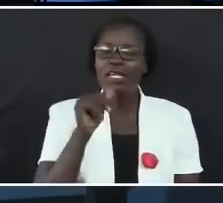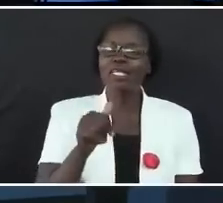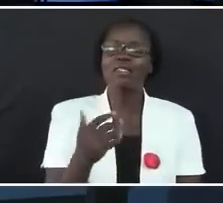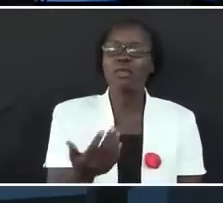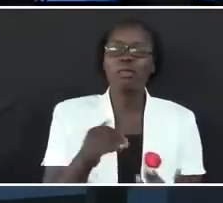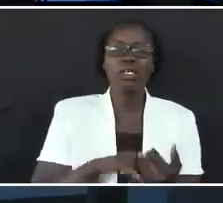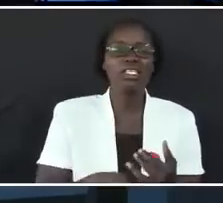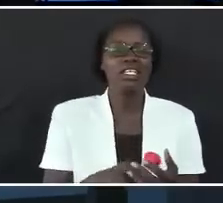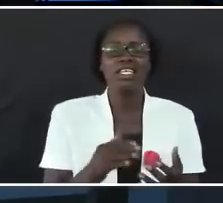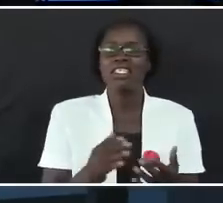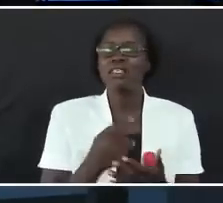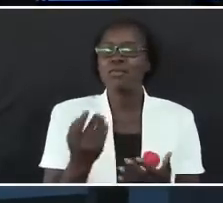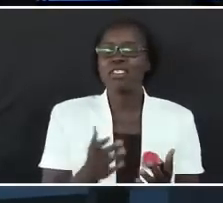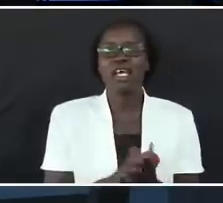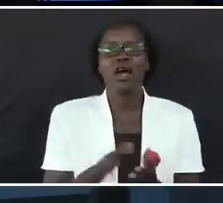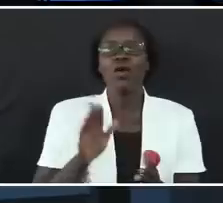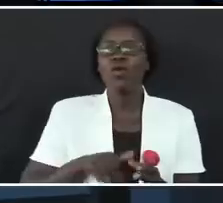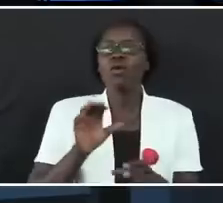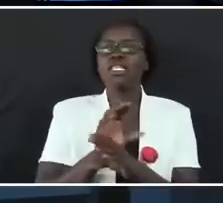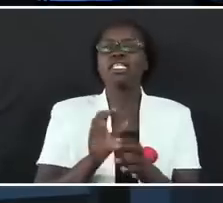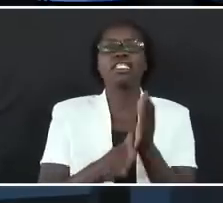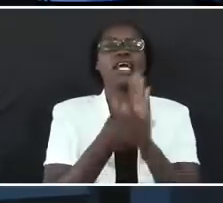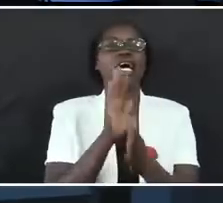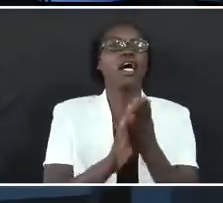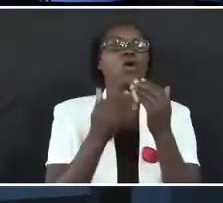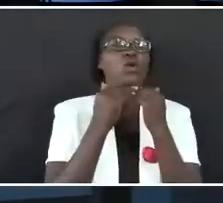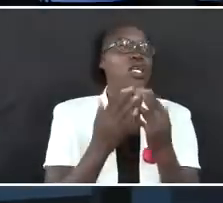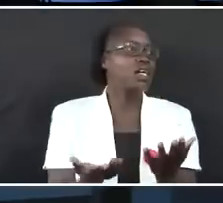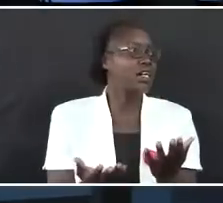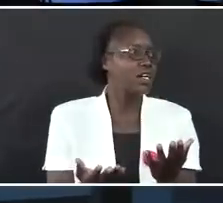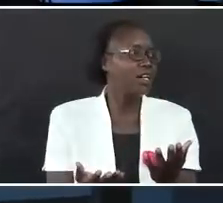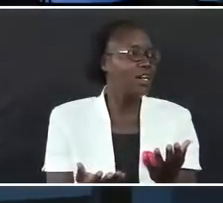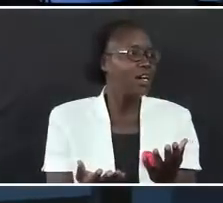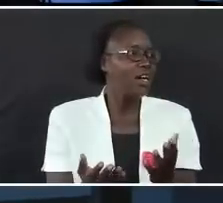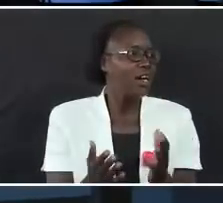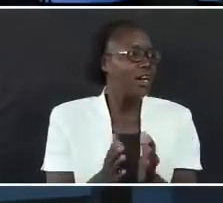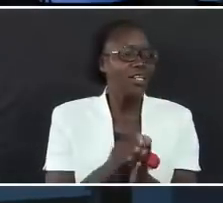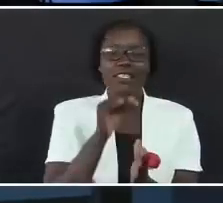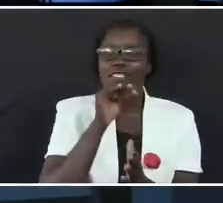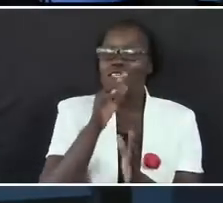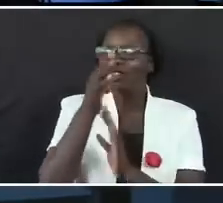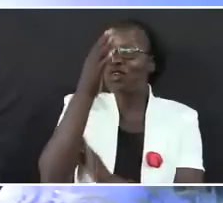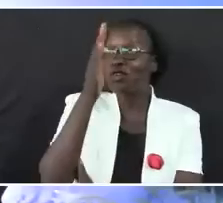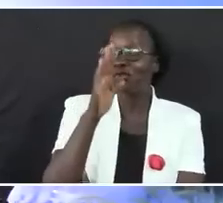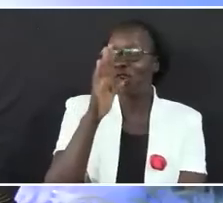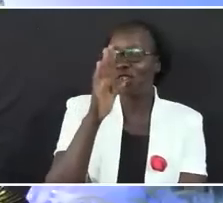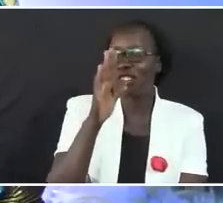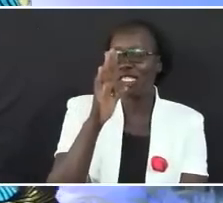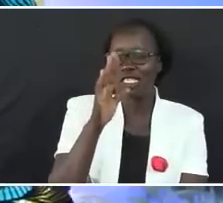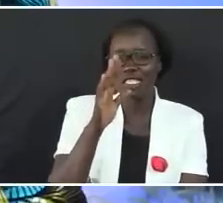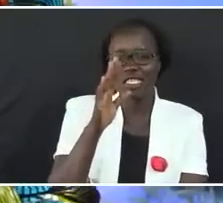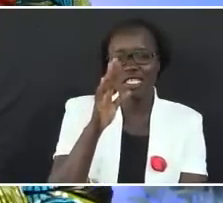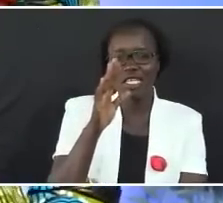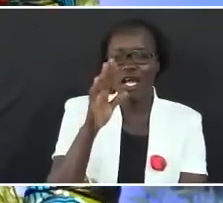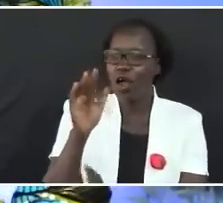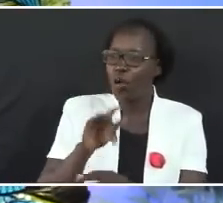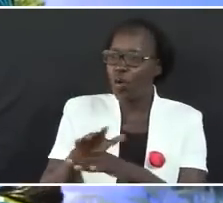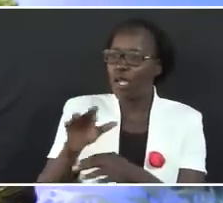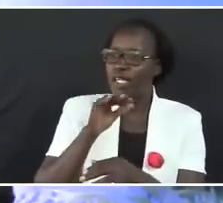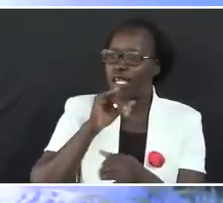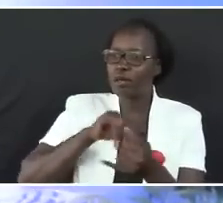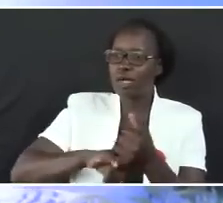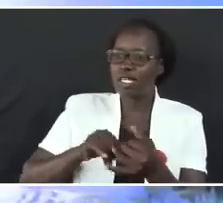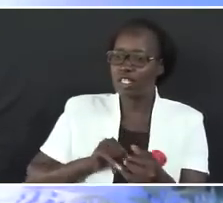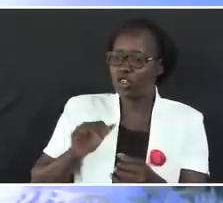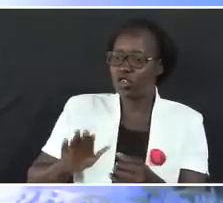Some guys say, there are no women in church. And the sons of God went and married the